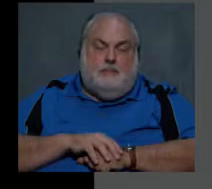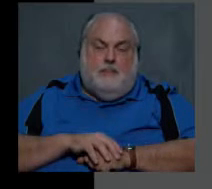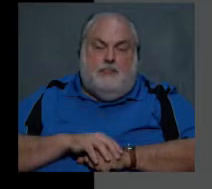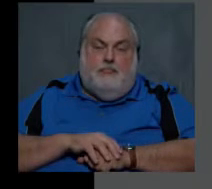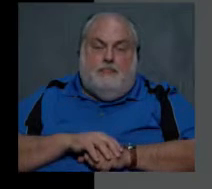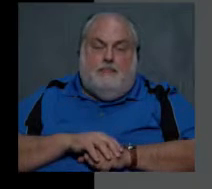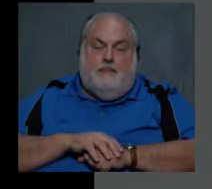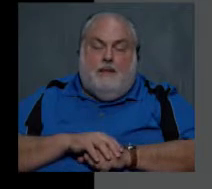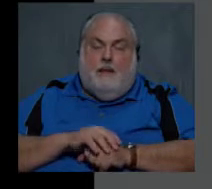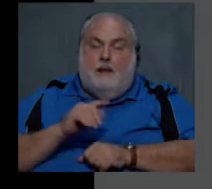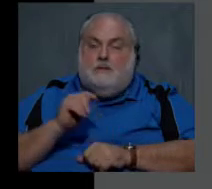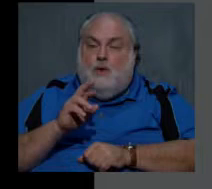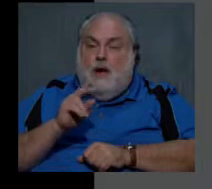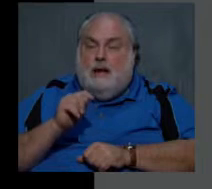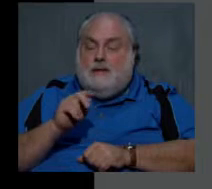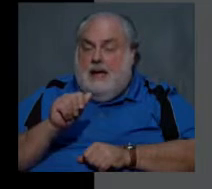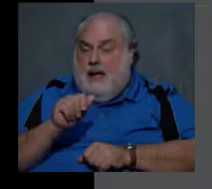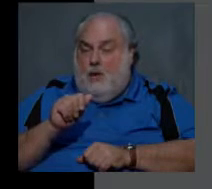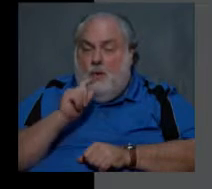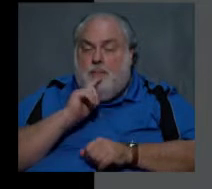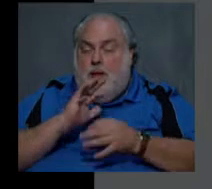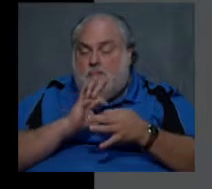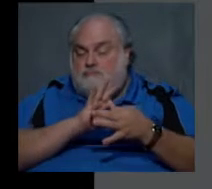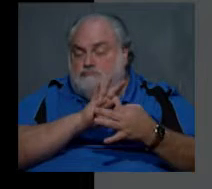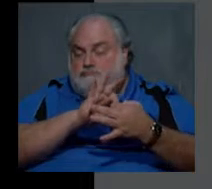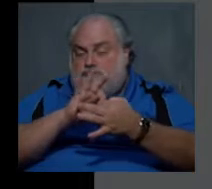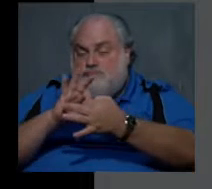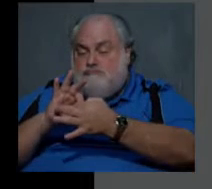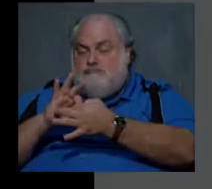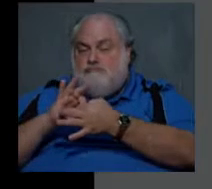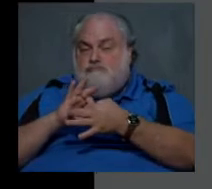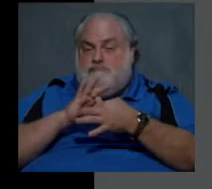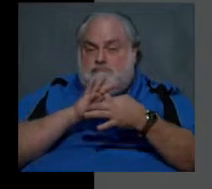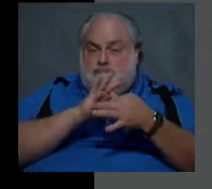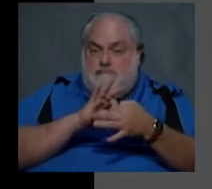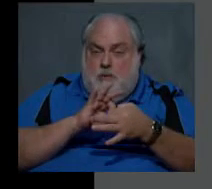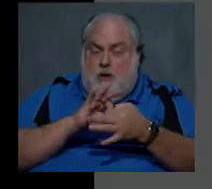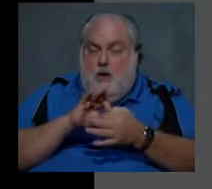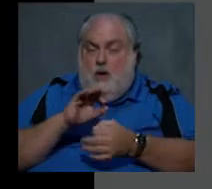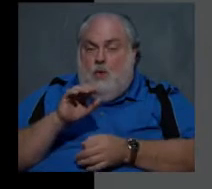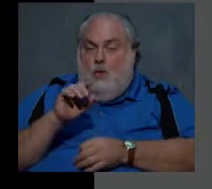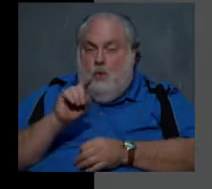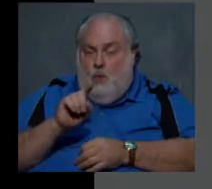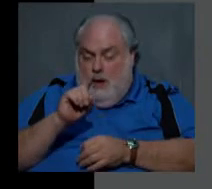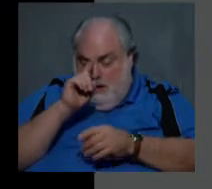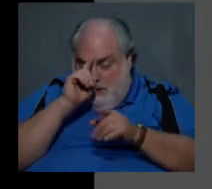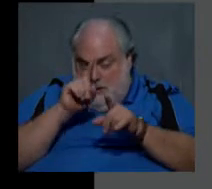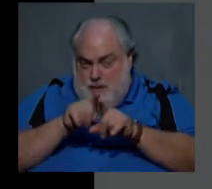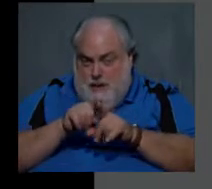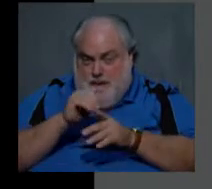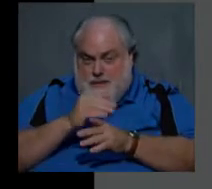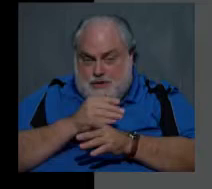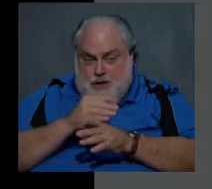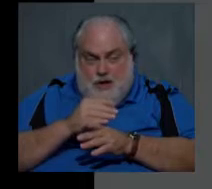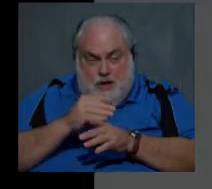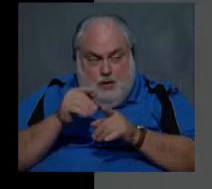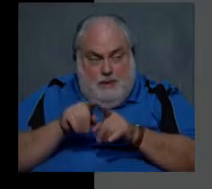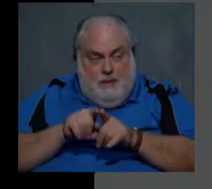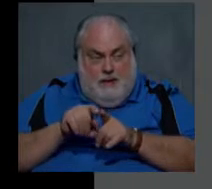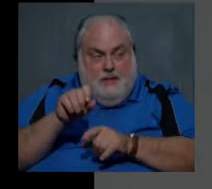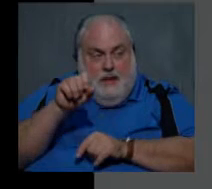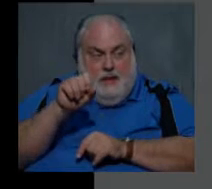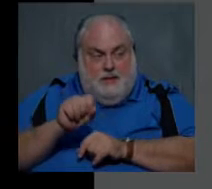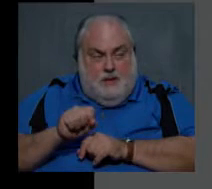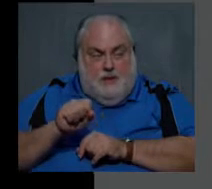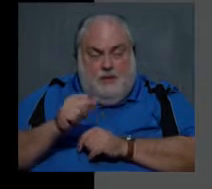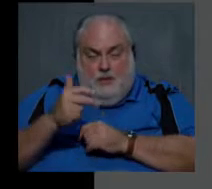ownership by the Property Owners Association and will be maintained by each of the lot owners via shared agreement. The southern 3 lots have approved septic